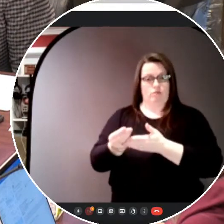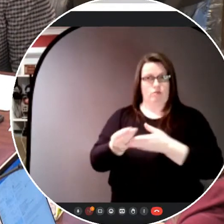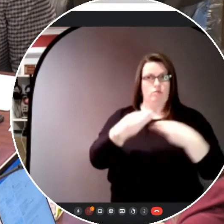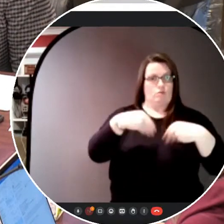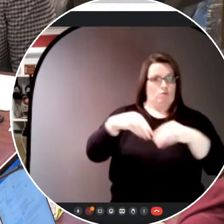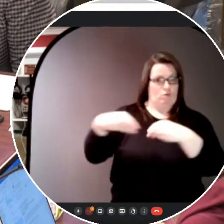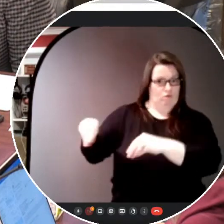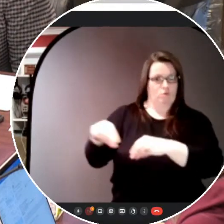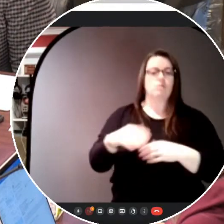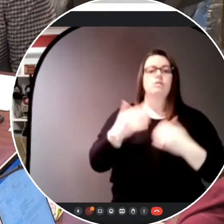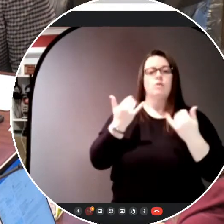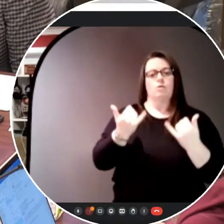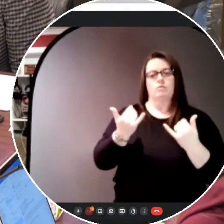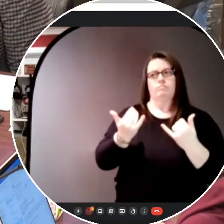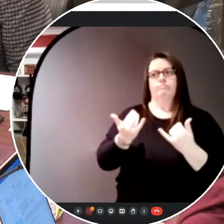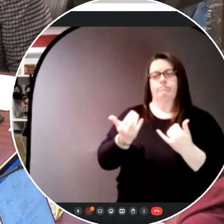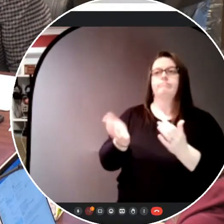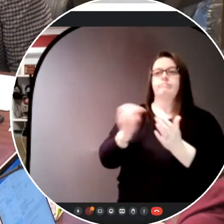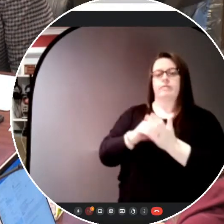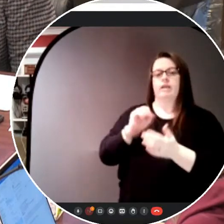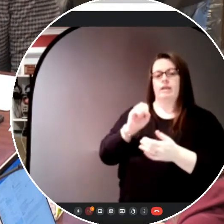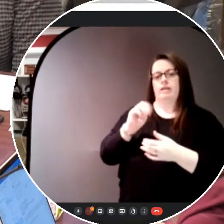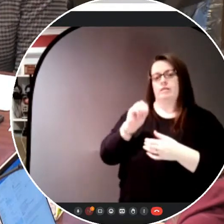brief the board and everyone online, please.